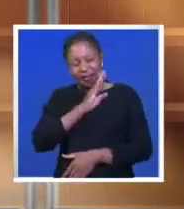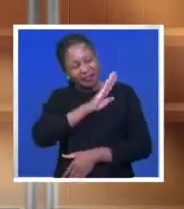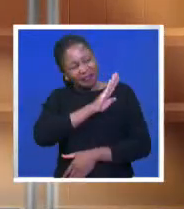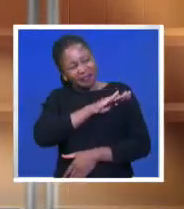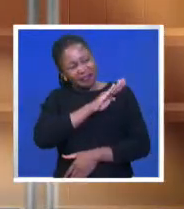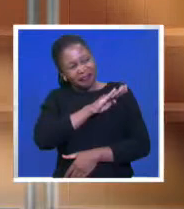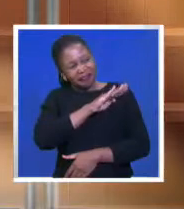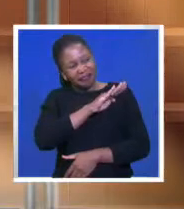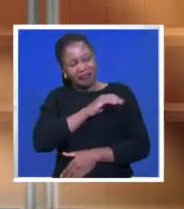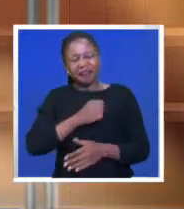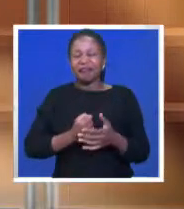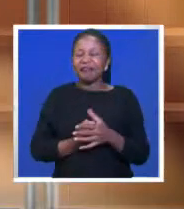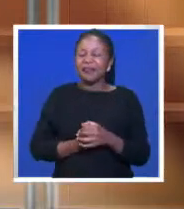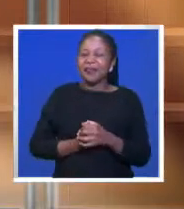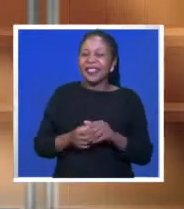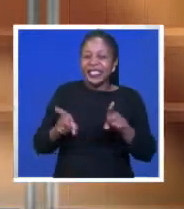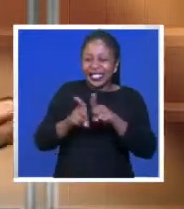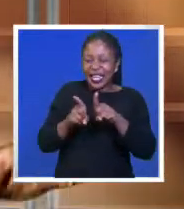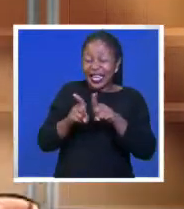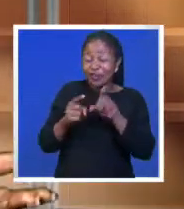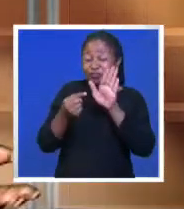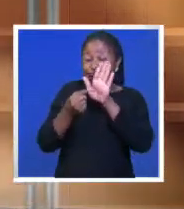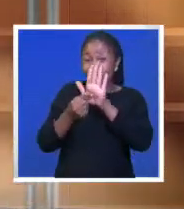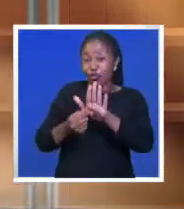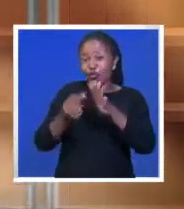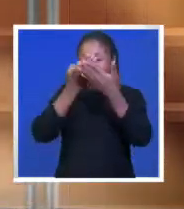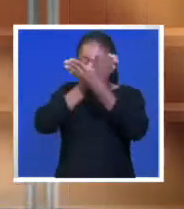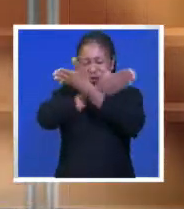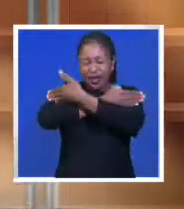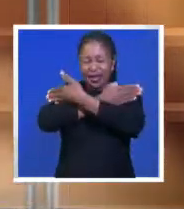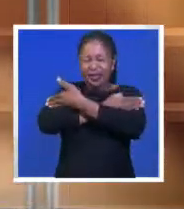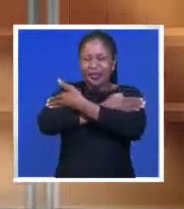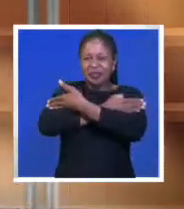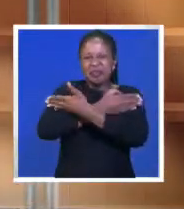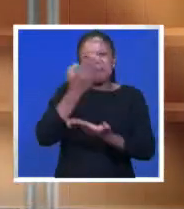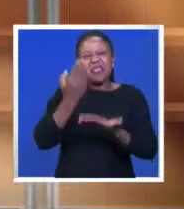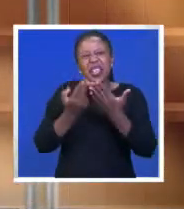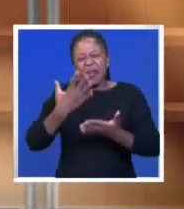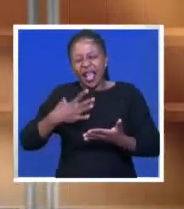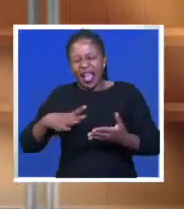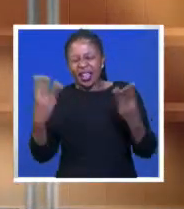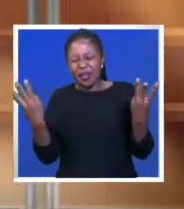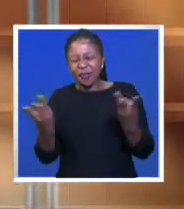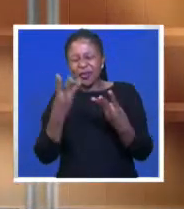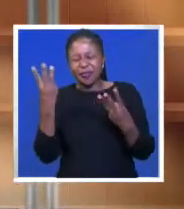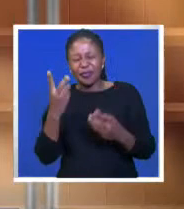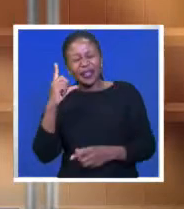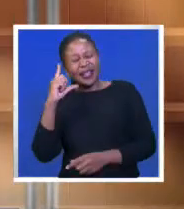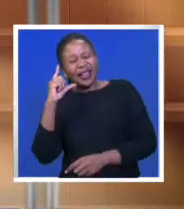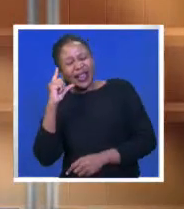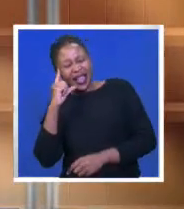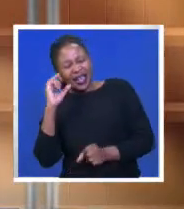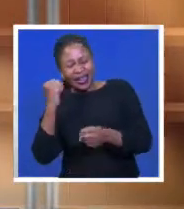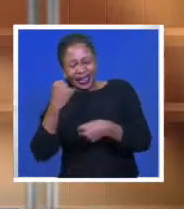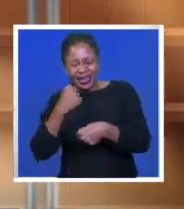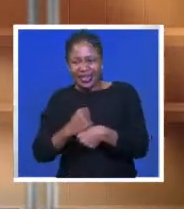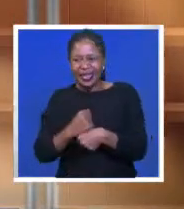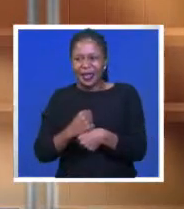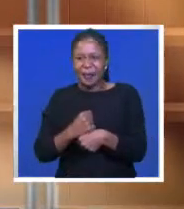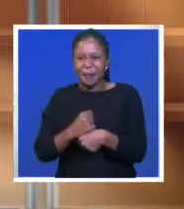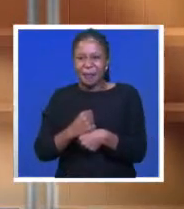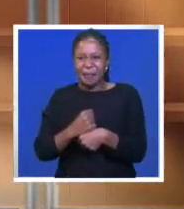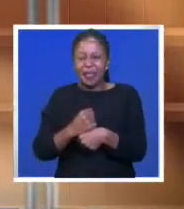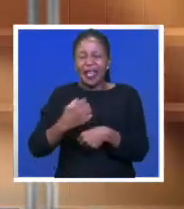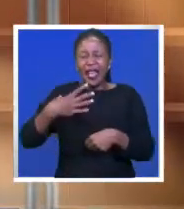us that it was actually at night, but people may actually be asleep during the day. So these are the perfect responses: evening meal